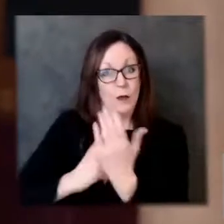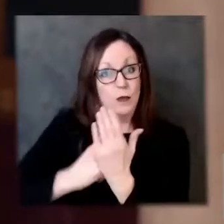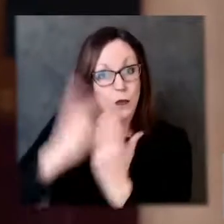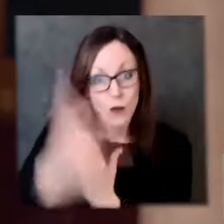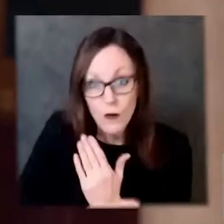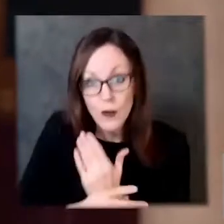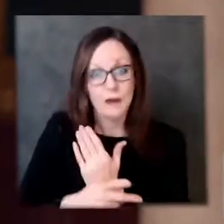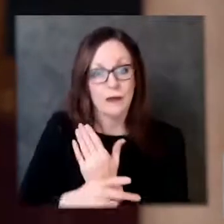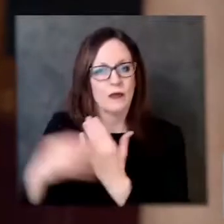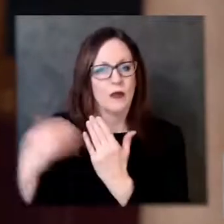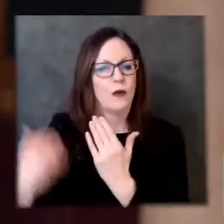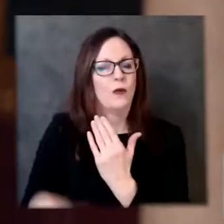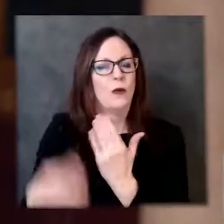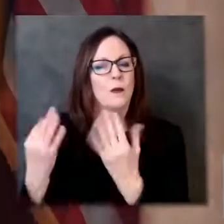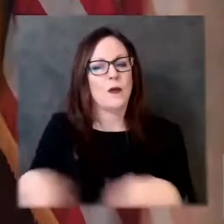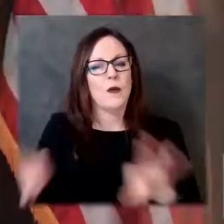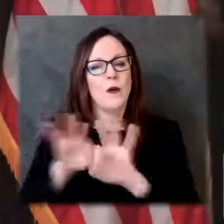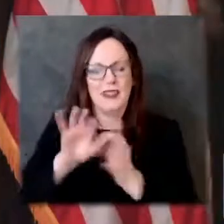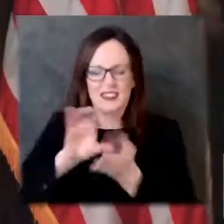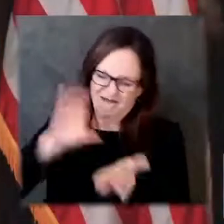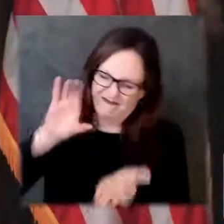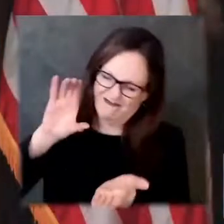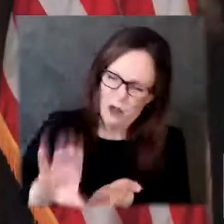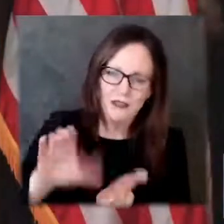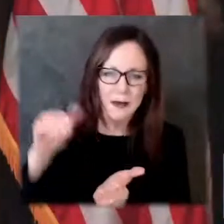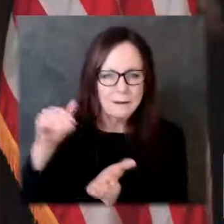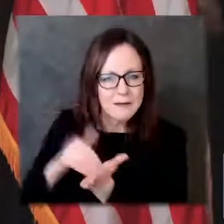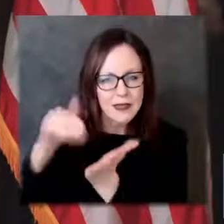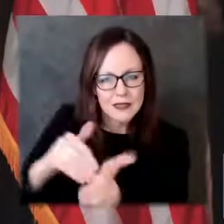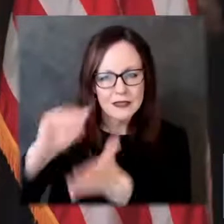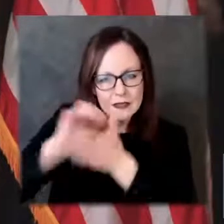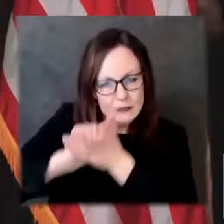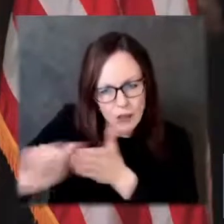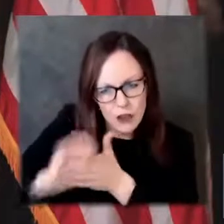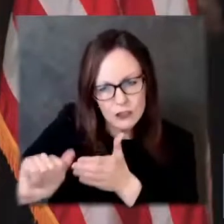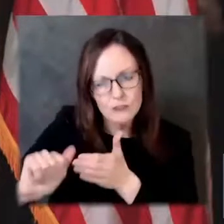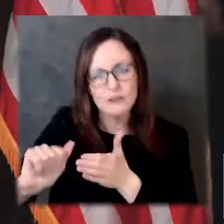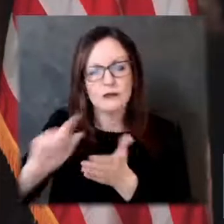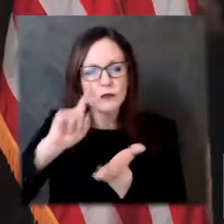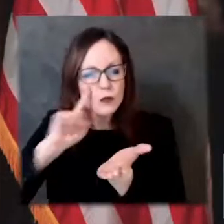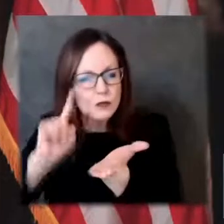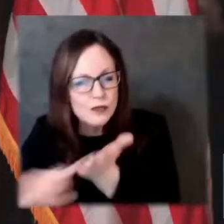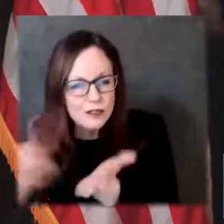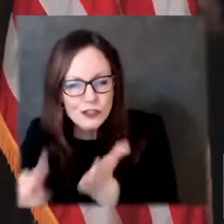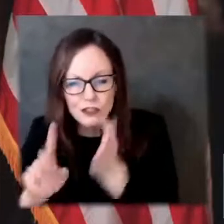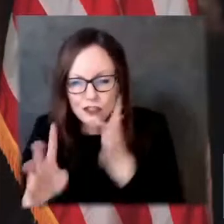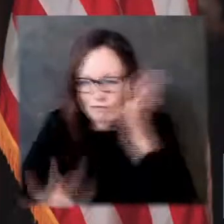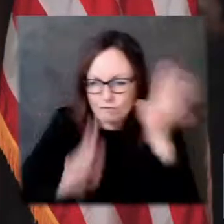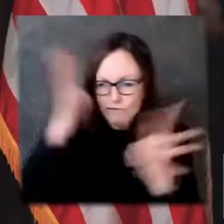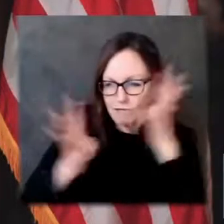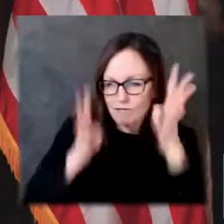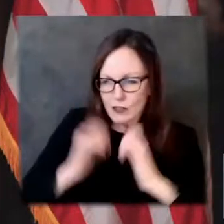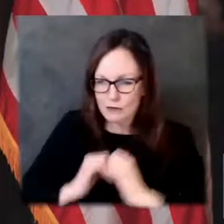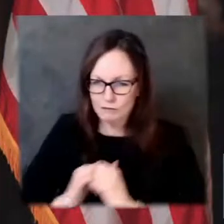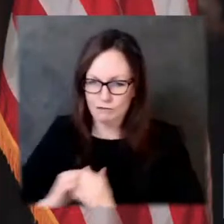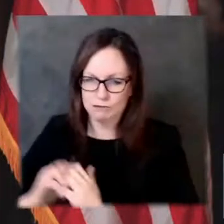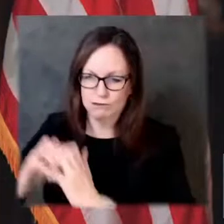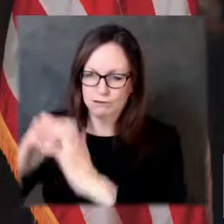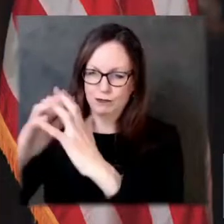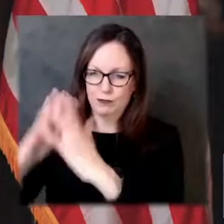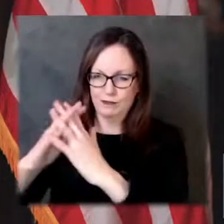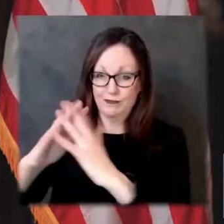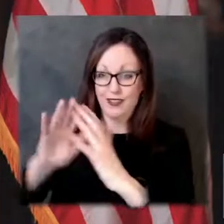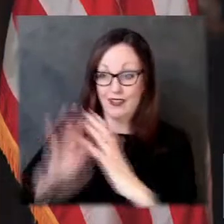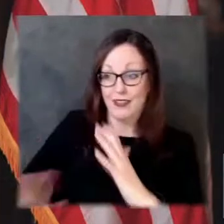to communities all across our state. It's a direct pipeline to the skills, innovation, and research and creativity